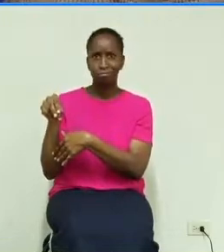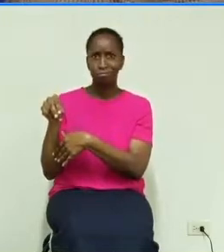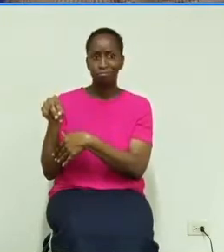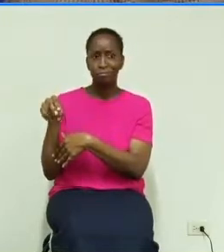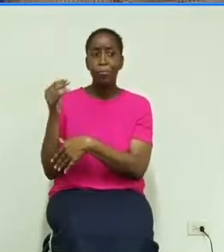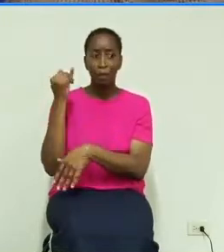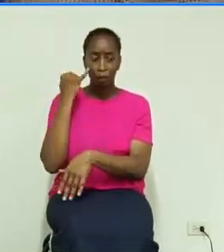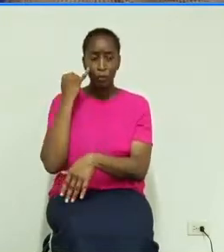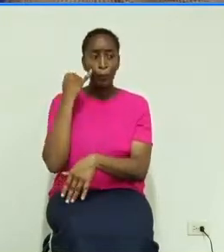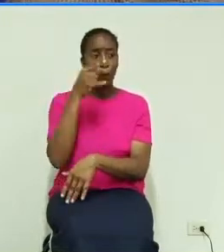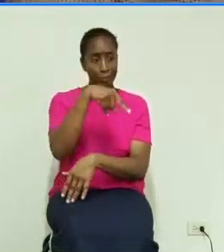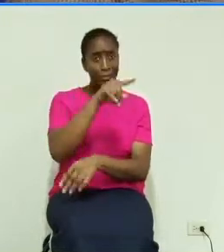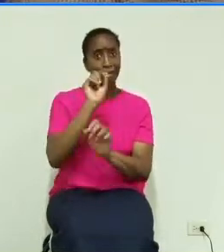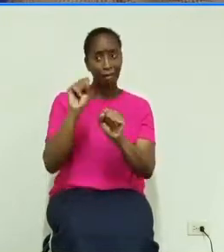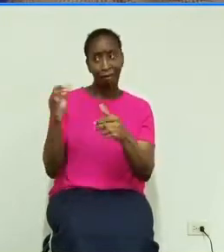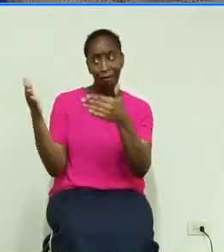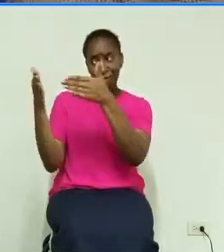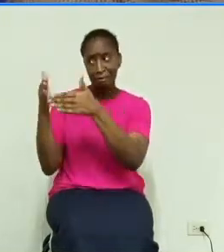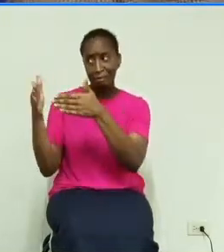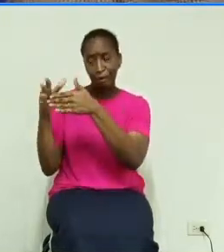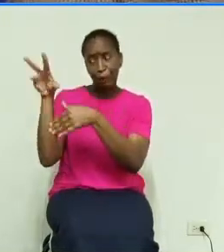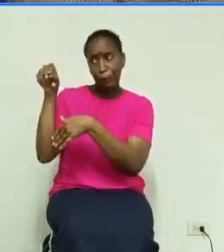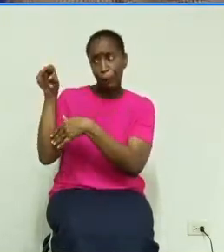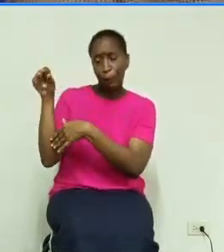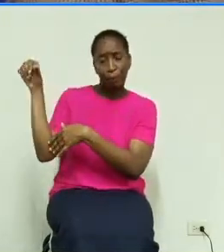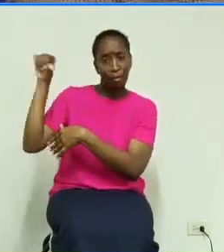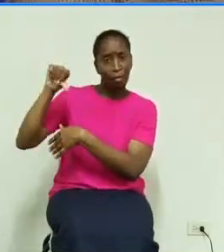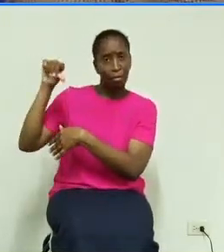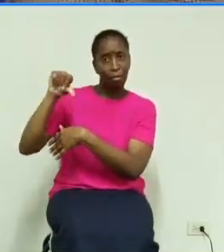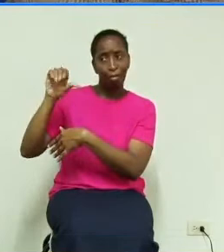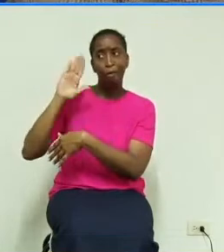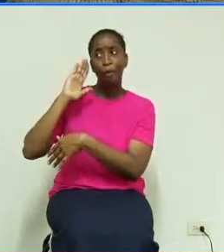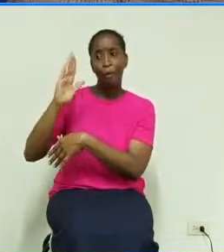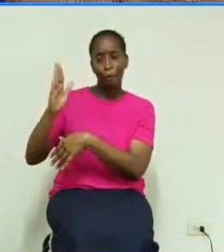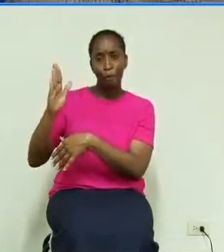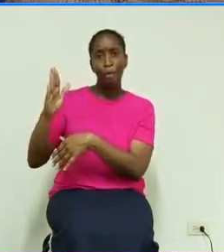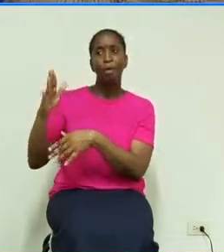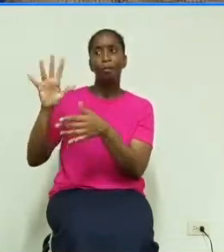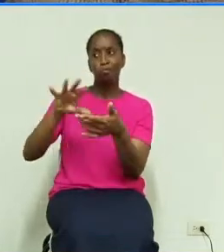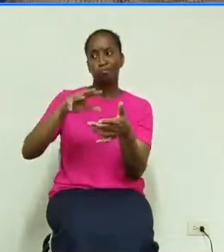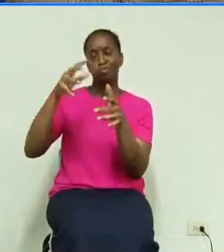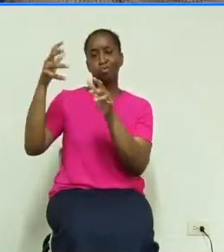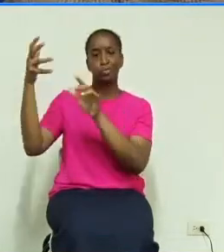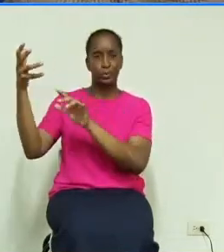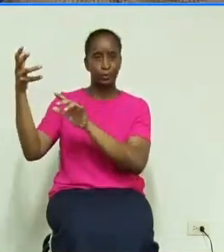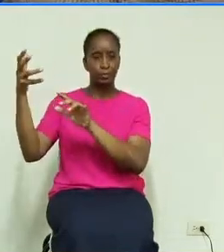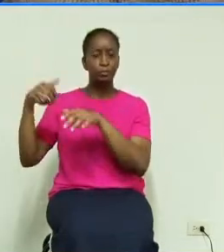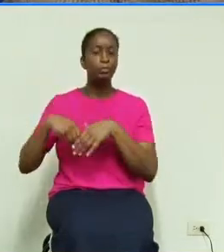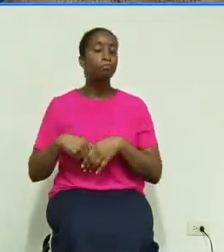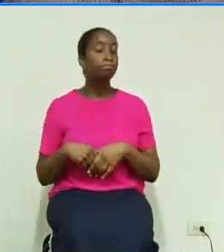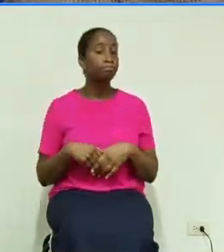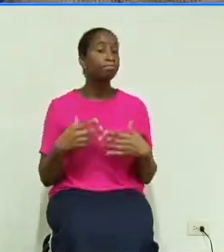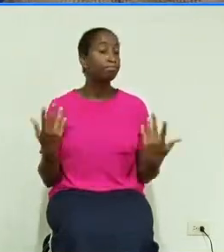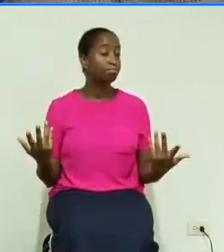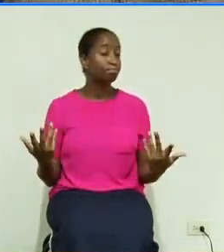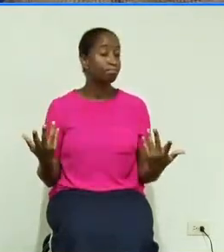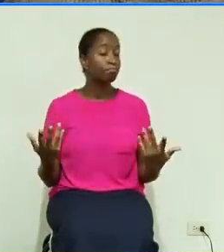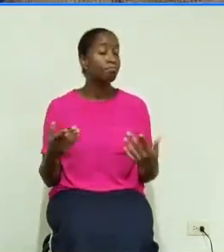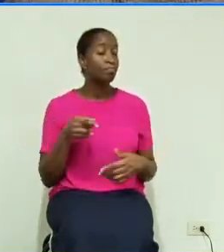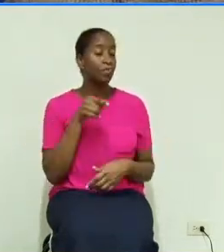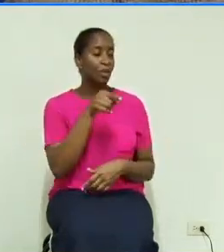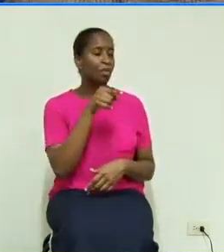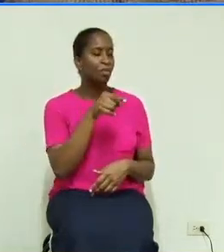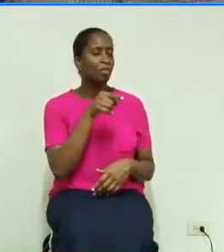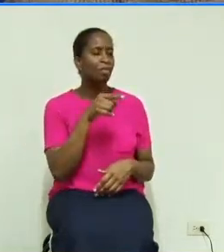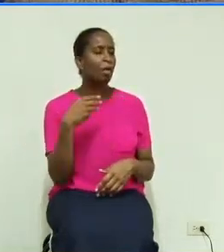to suggest that the number 21 in the Senate is not magic. It can